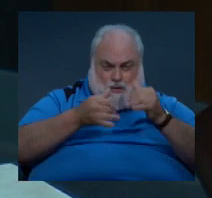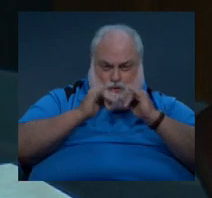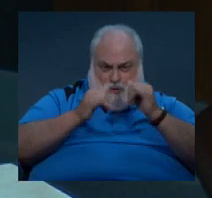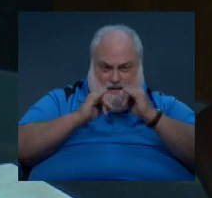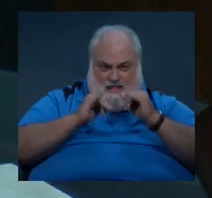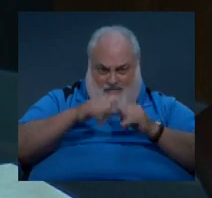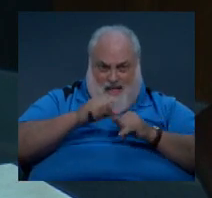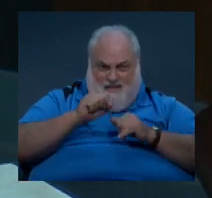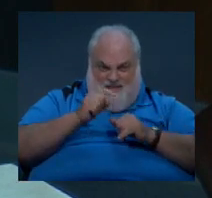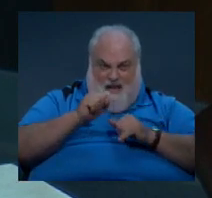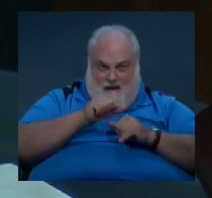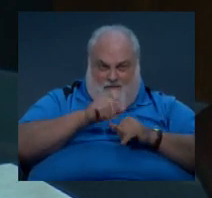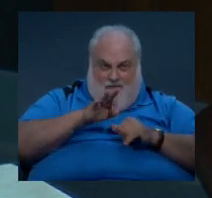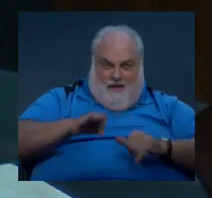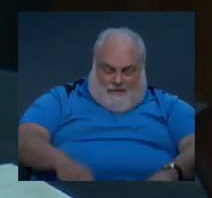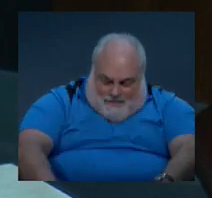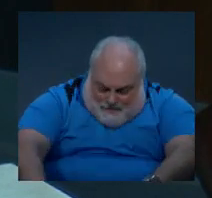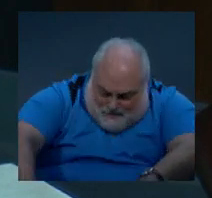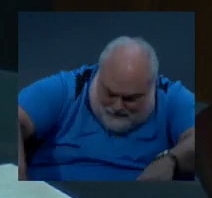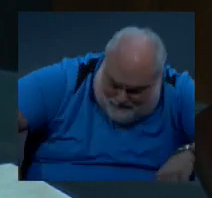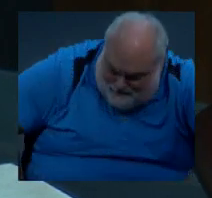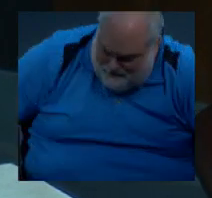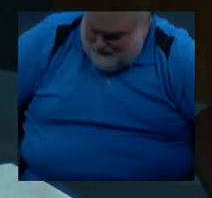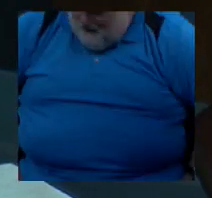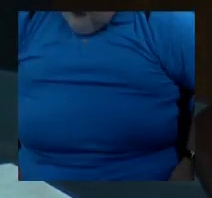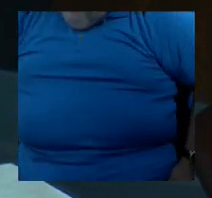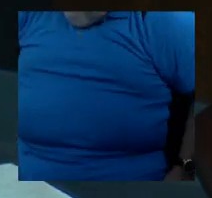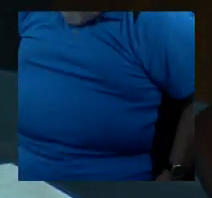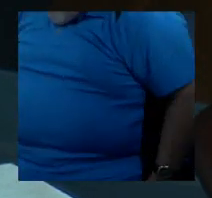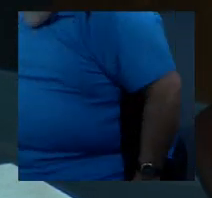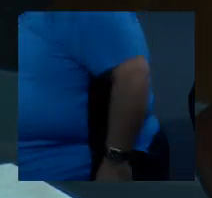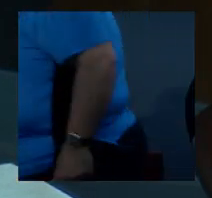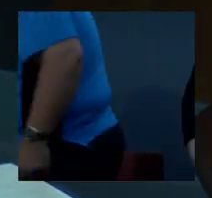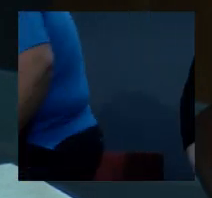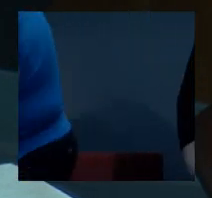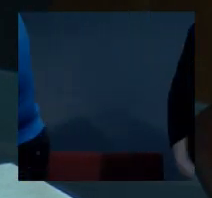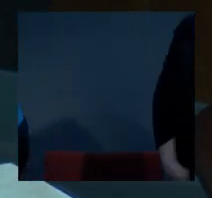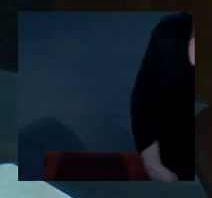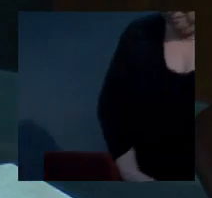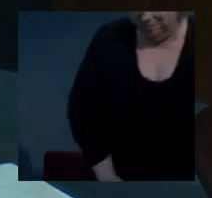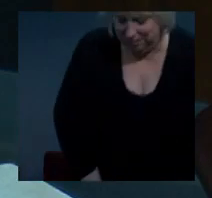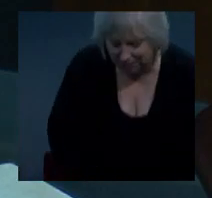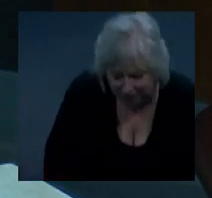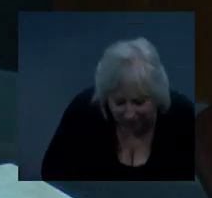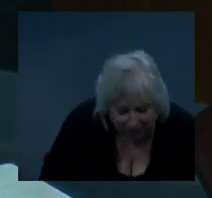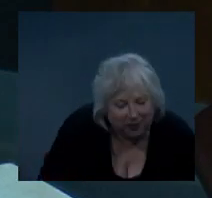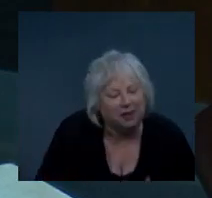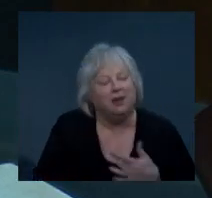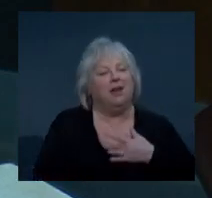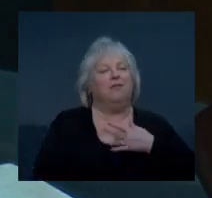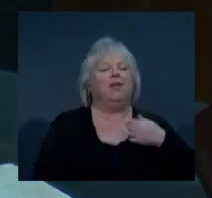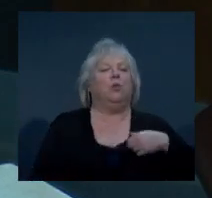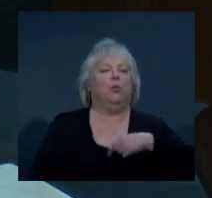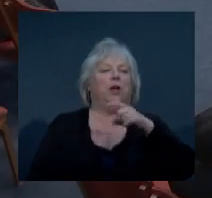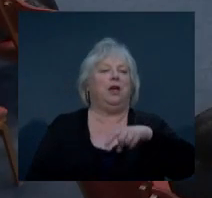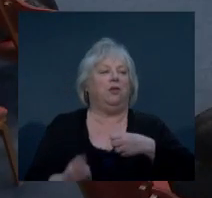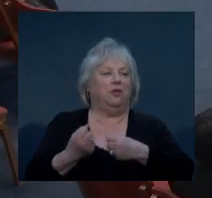stuff. But I think that what we really need to do is to support this